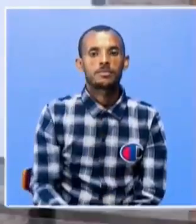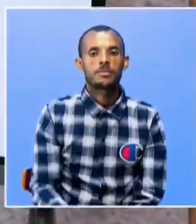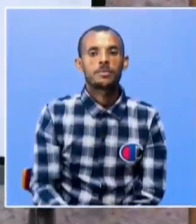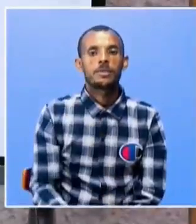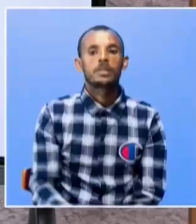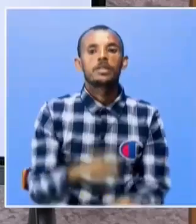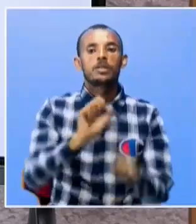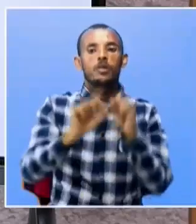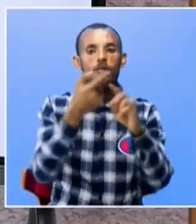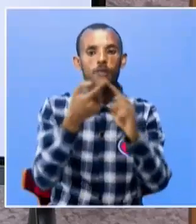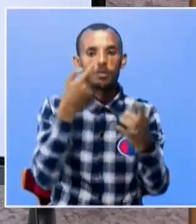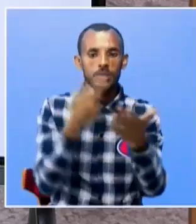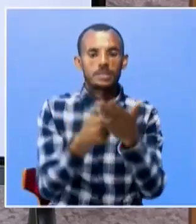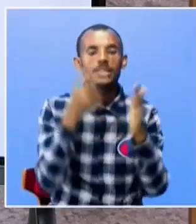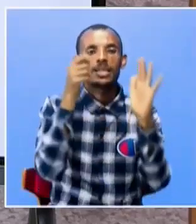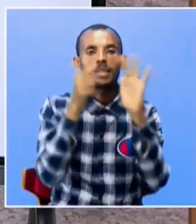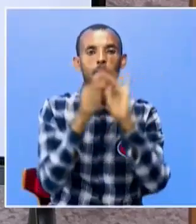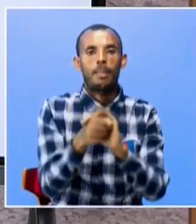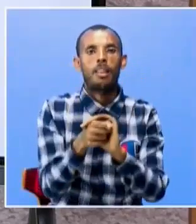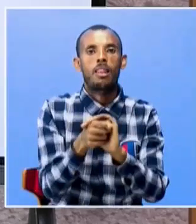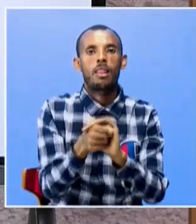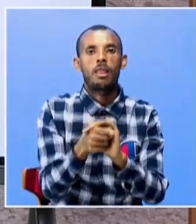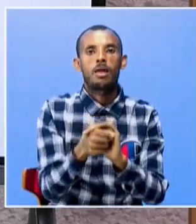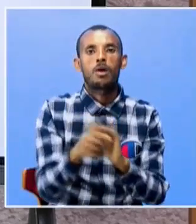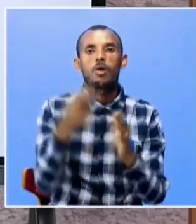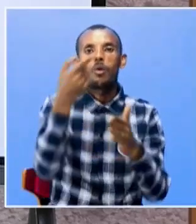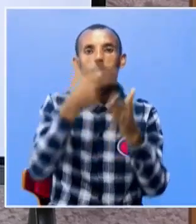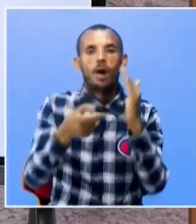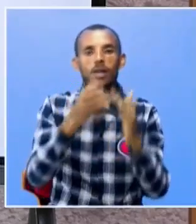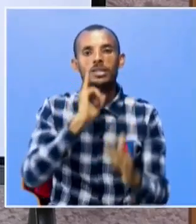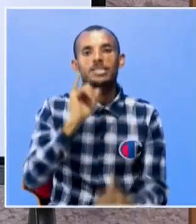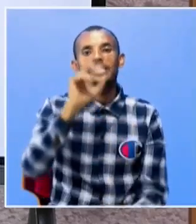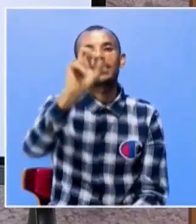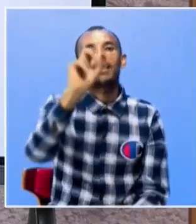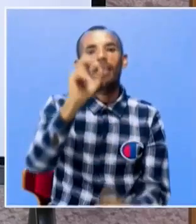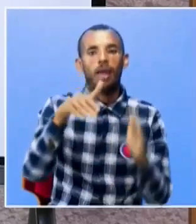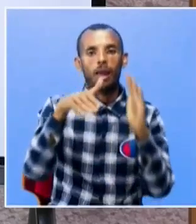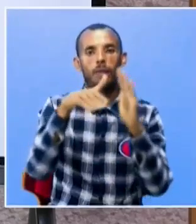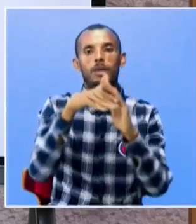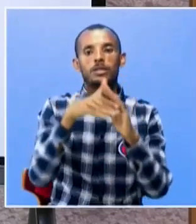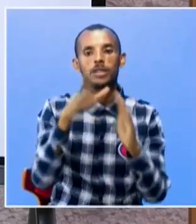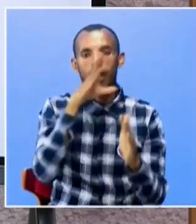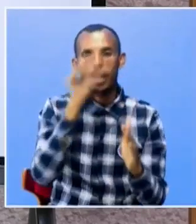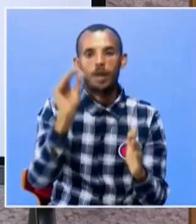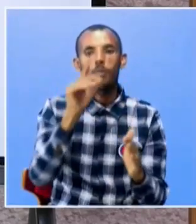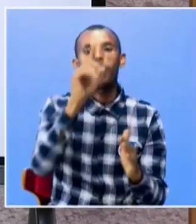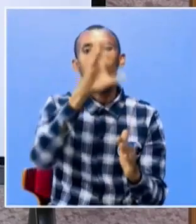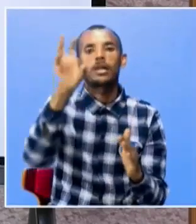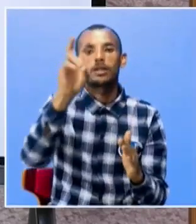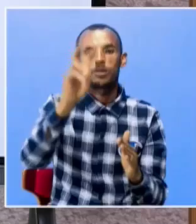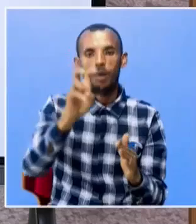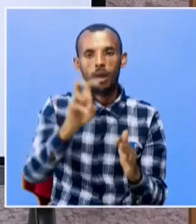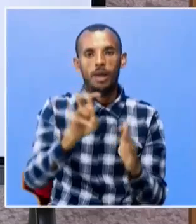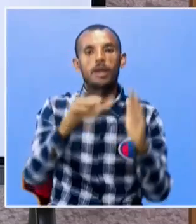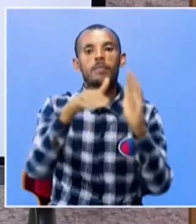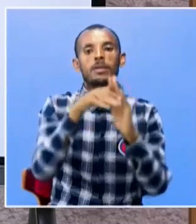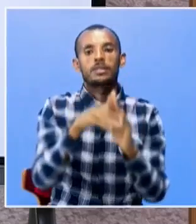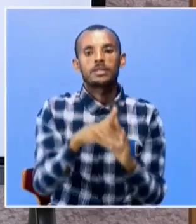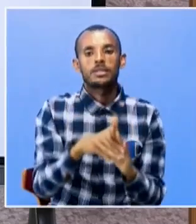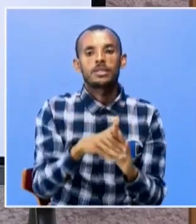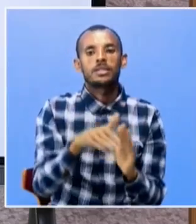So from this example, what this 30 represents and 120 and